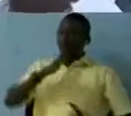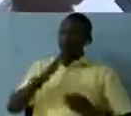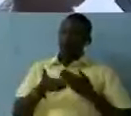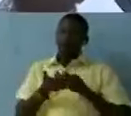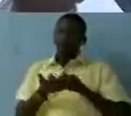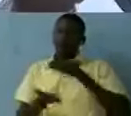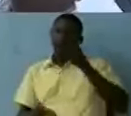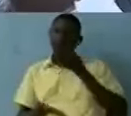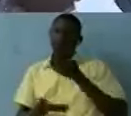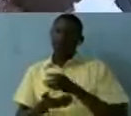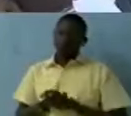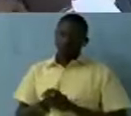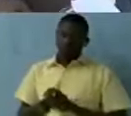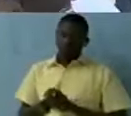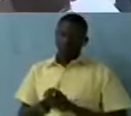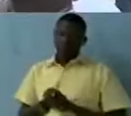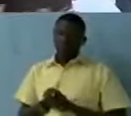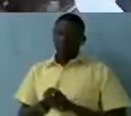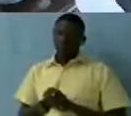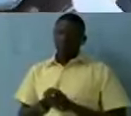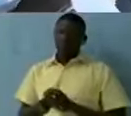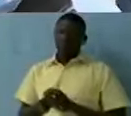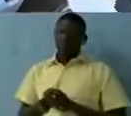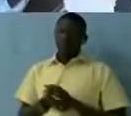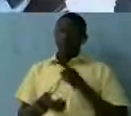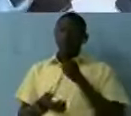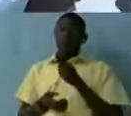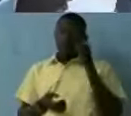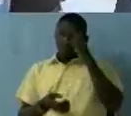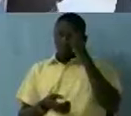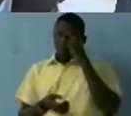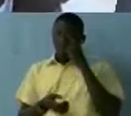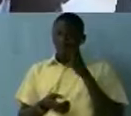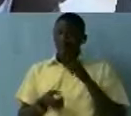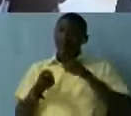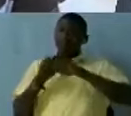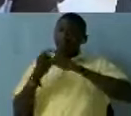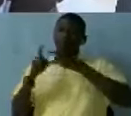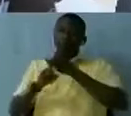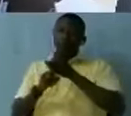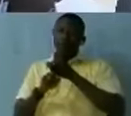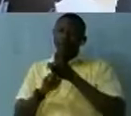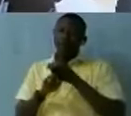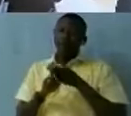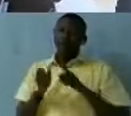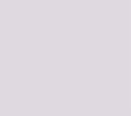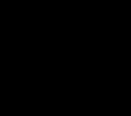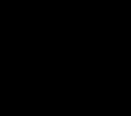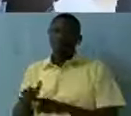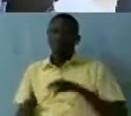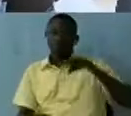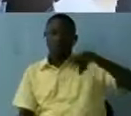NAS CCM and Action Aid. For that reason, partners met NAS CCM and